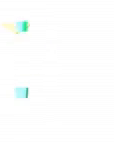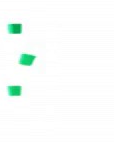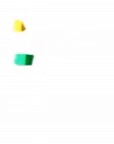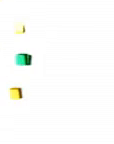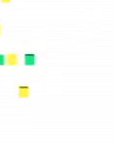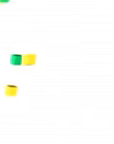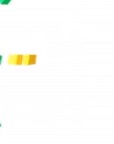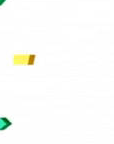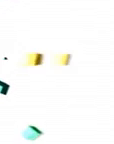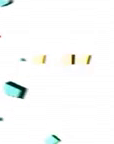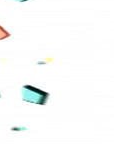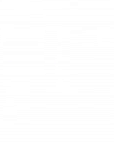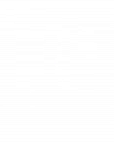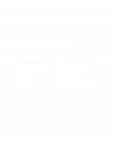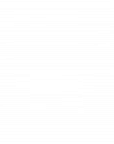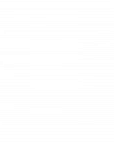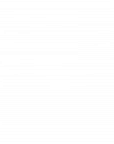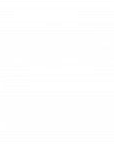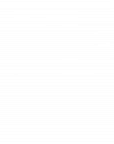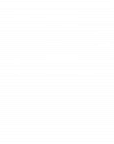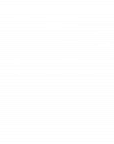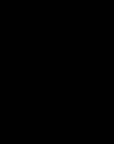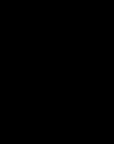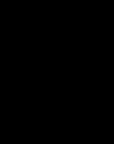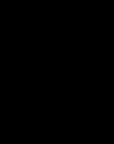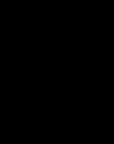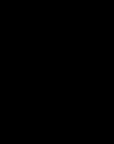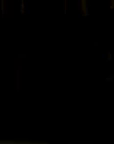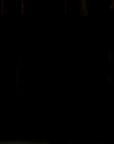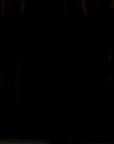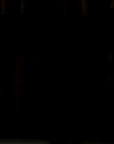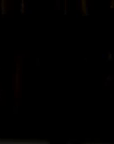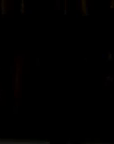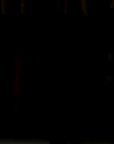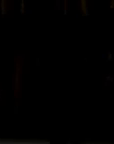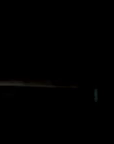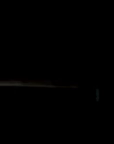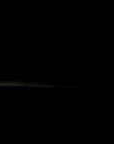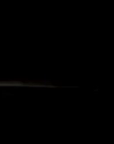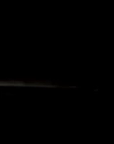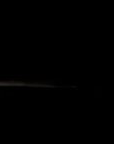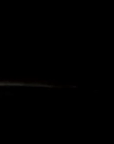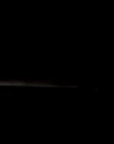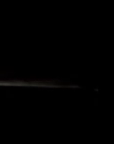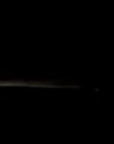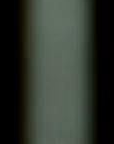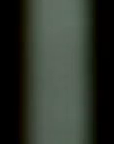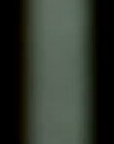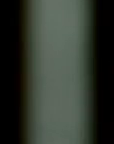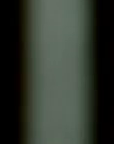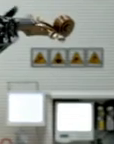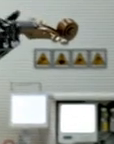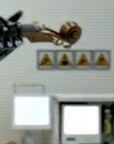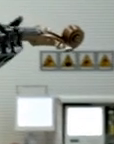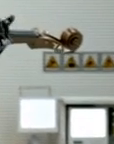SABC, sharing 20 years of inspiration. When a man's an empty kettle, he should